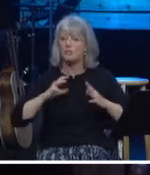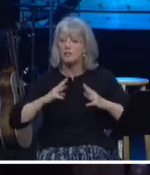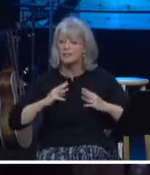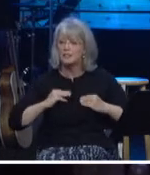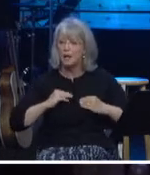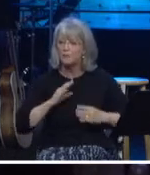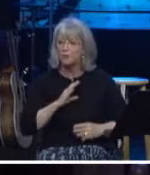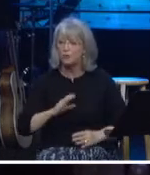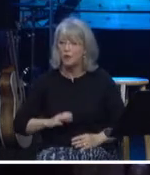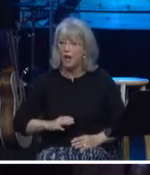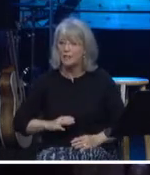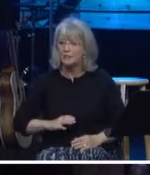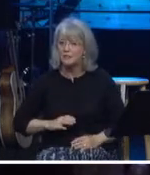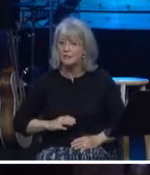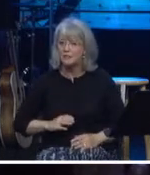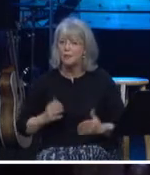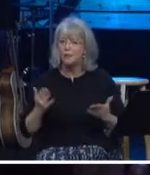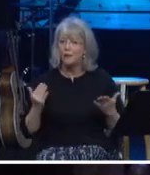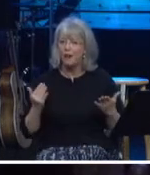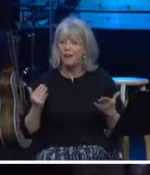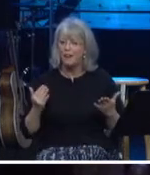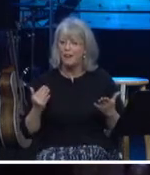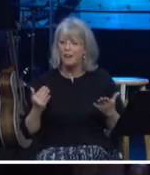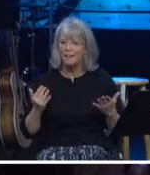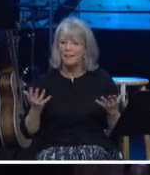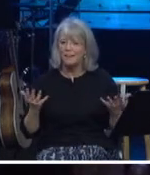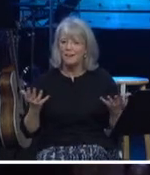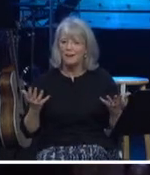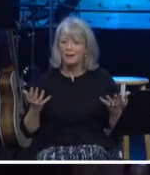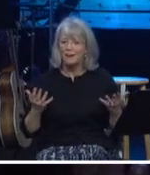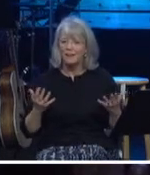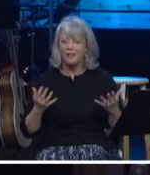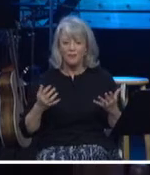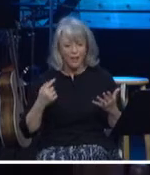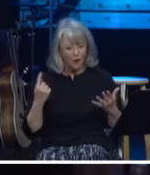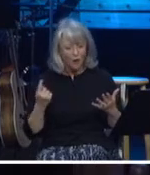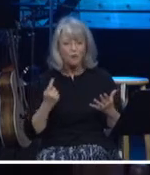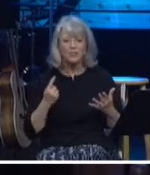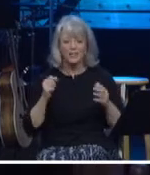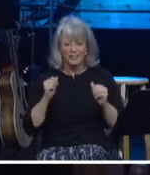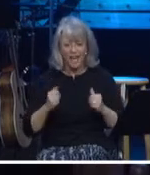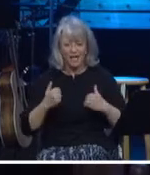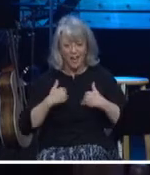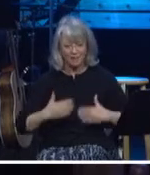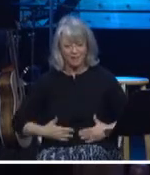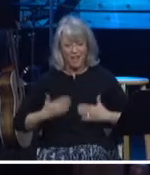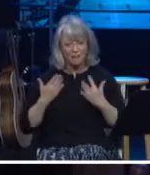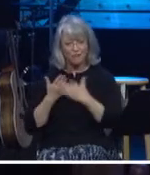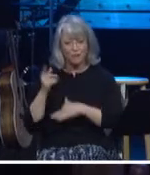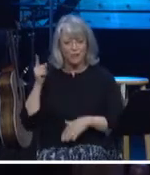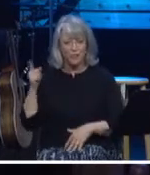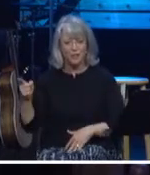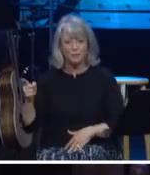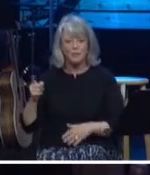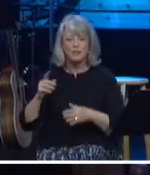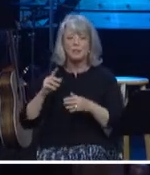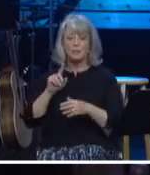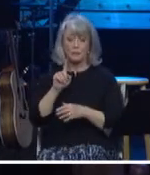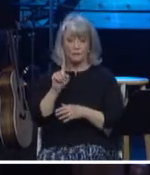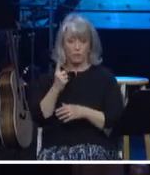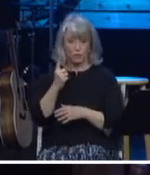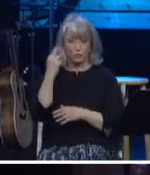to Christ so that they may have life. Let's focus on the first two this morning. Reason number